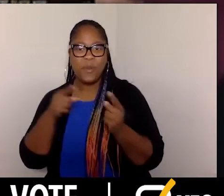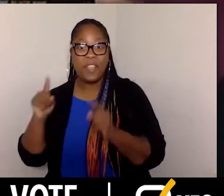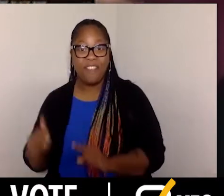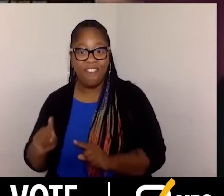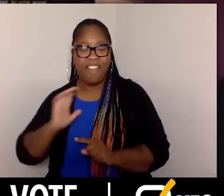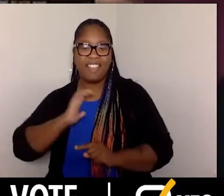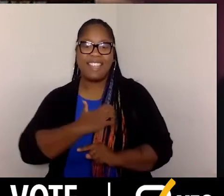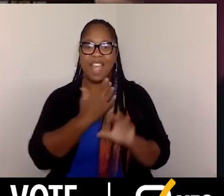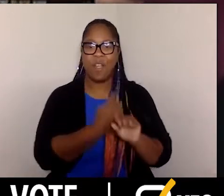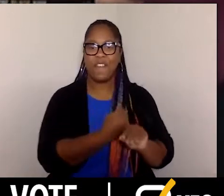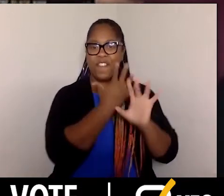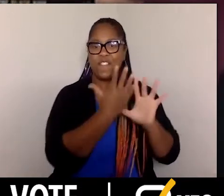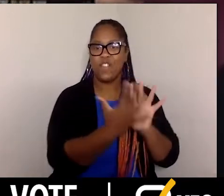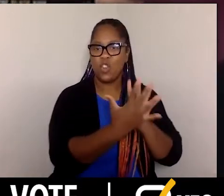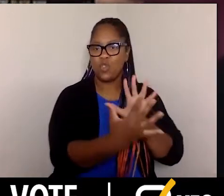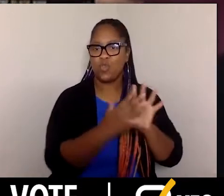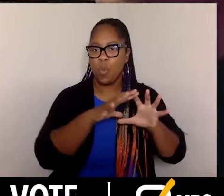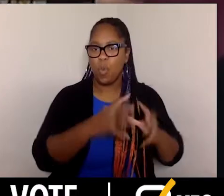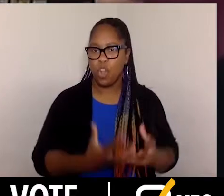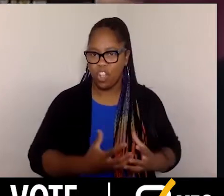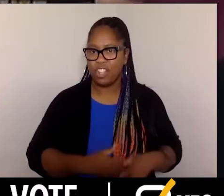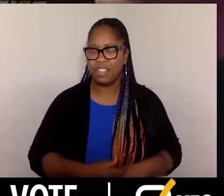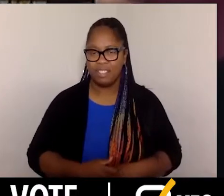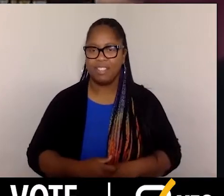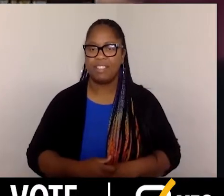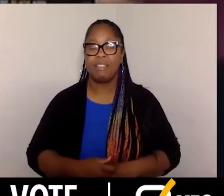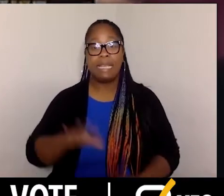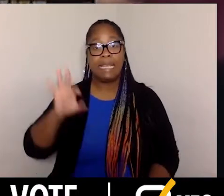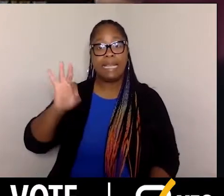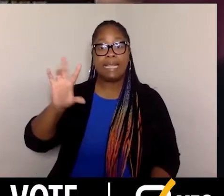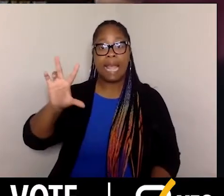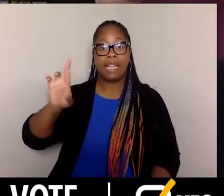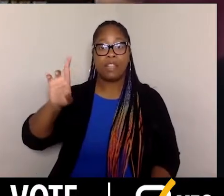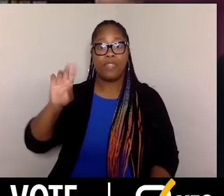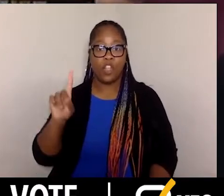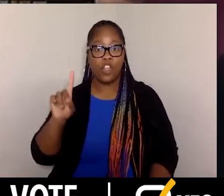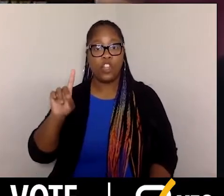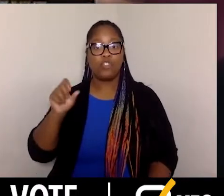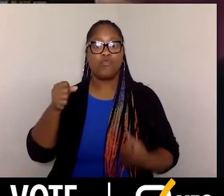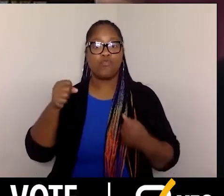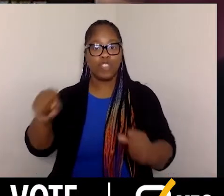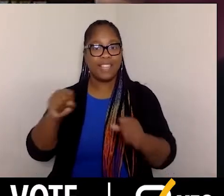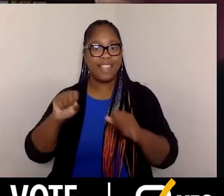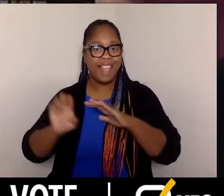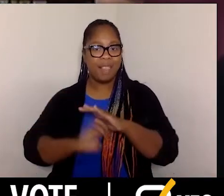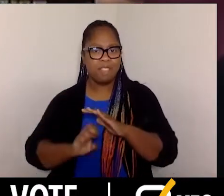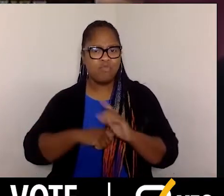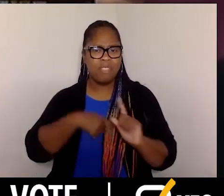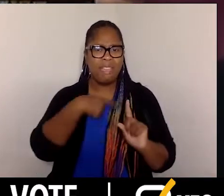our virtual world. At 93rd Street Elementary, every